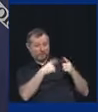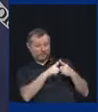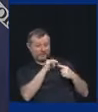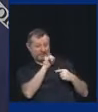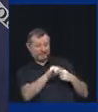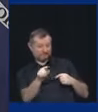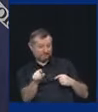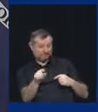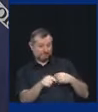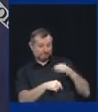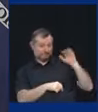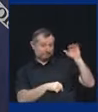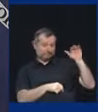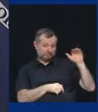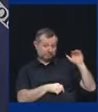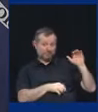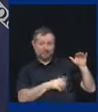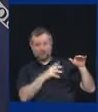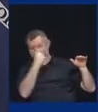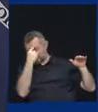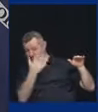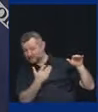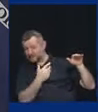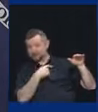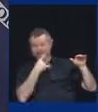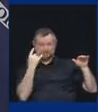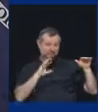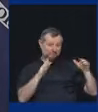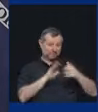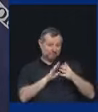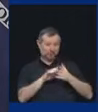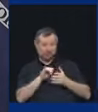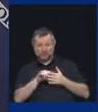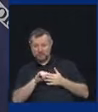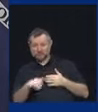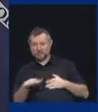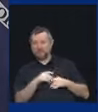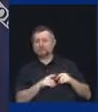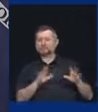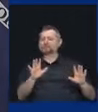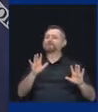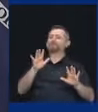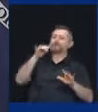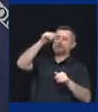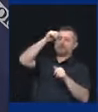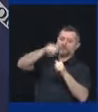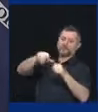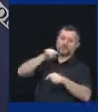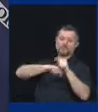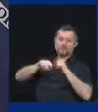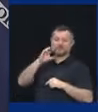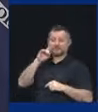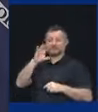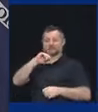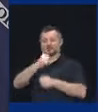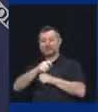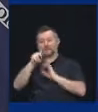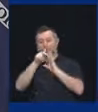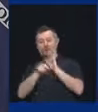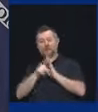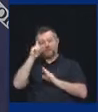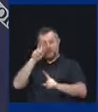We asked them, what do you think, in the case of New York? Remember, the CDC is setting a policy for the entire nation. So